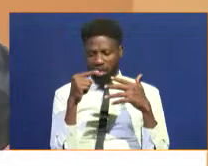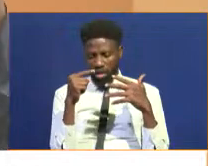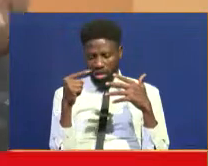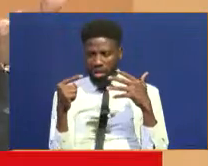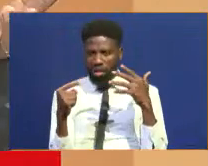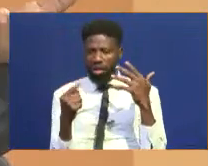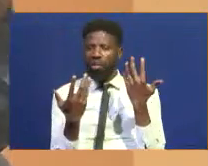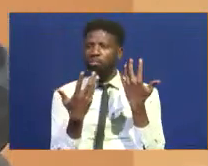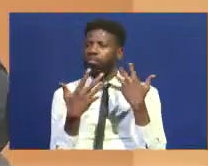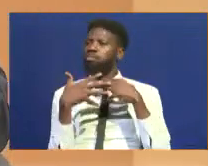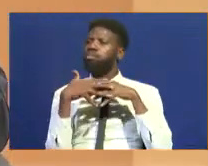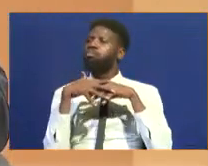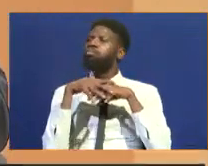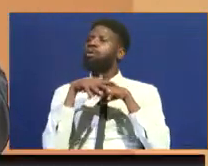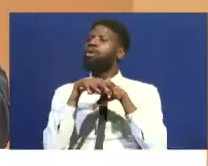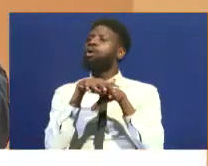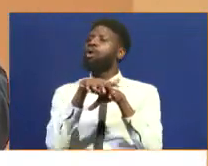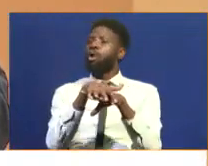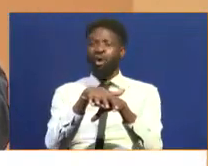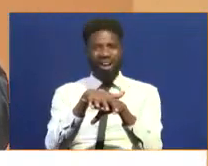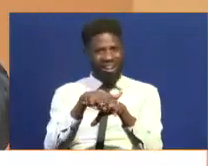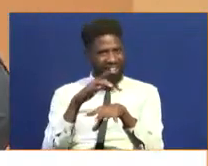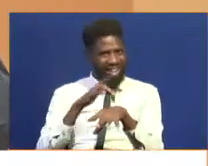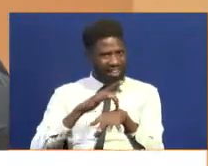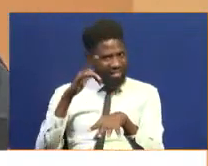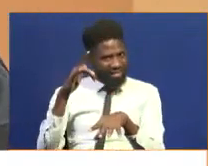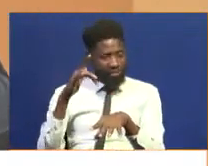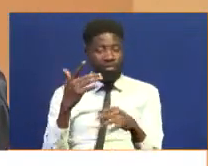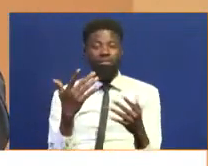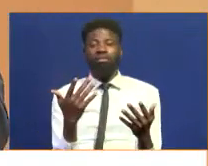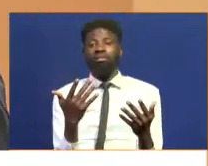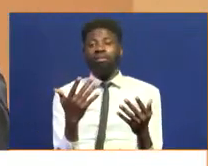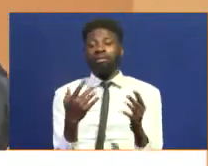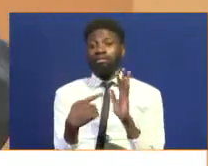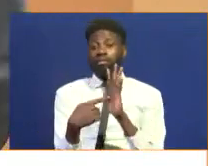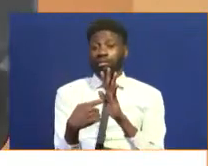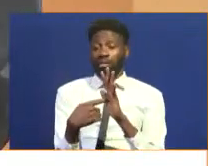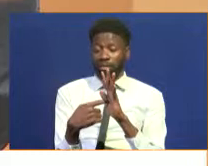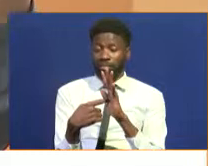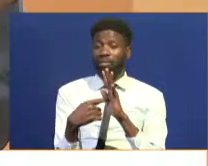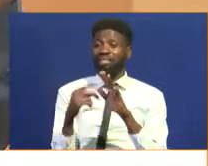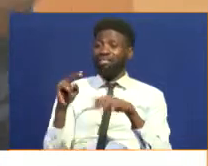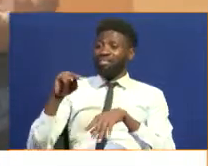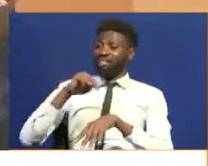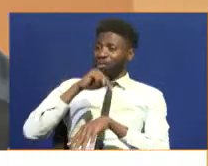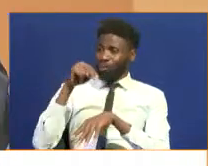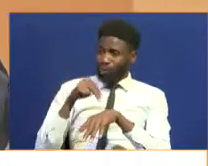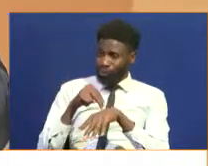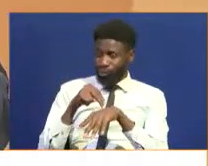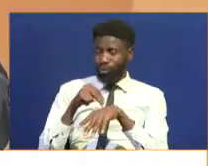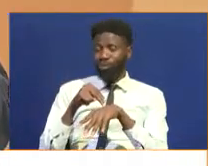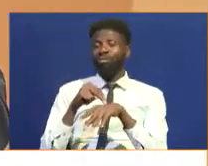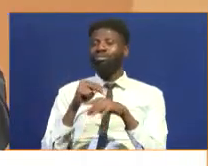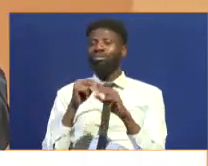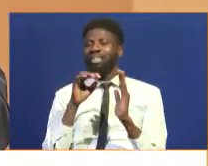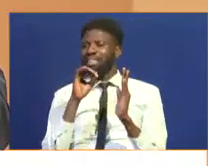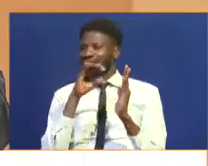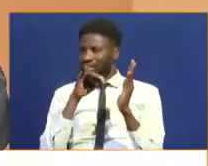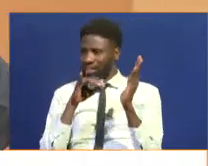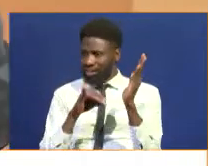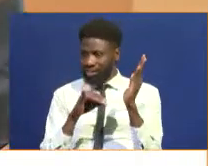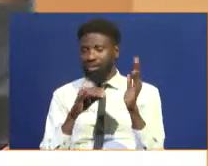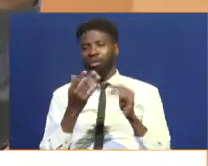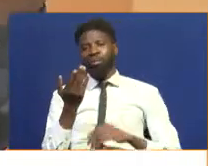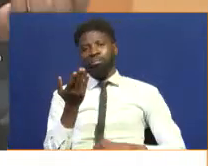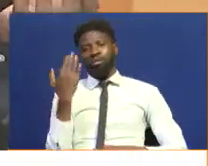about the implementation of the NDCs, National Determined Contribution, then our obligation under the Paris